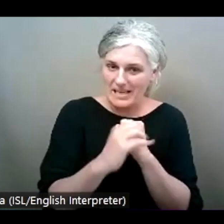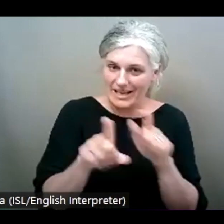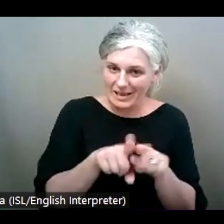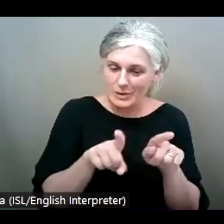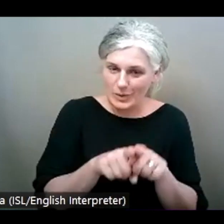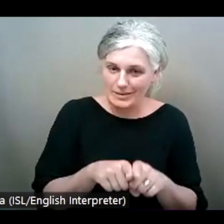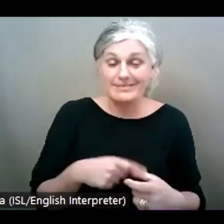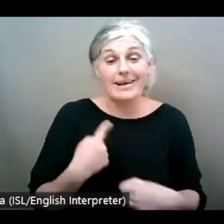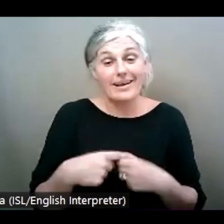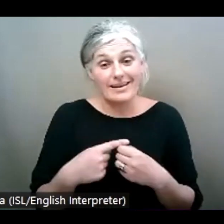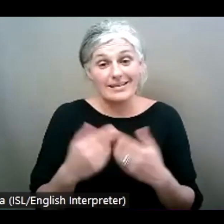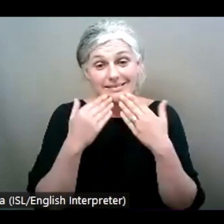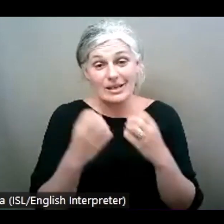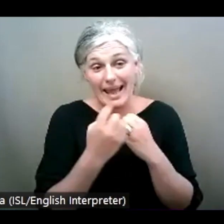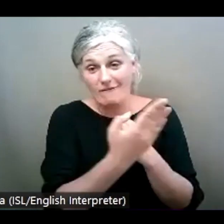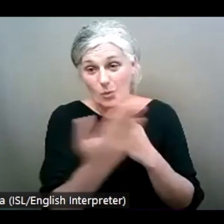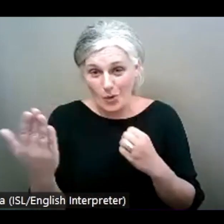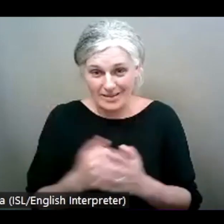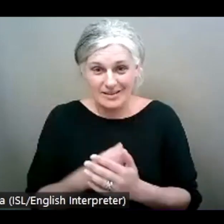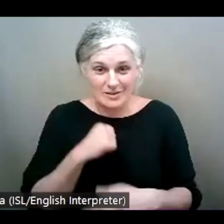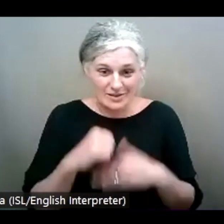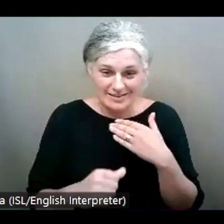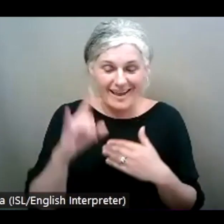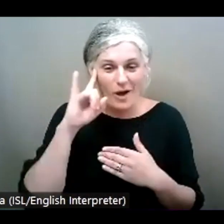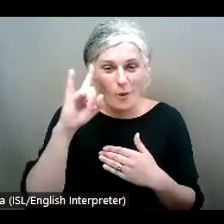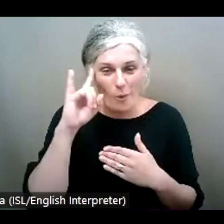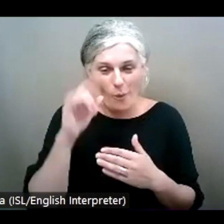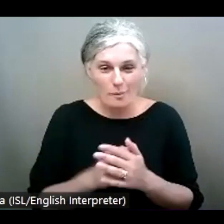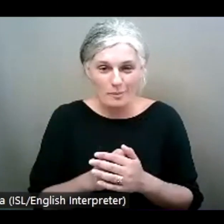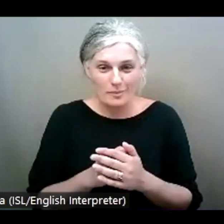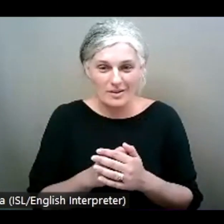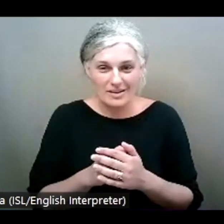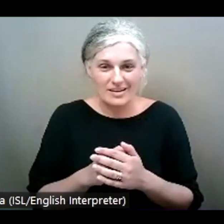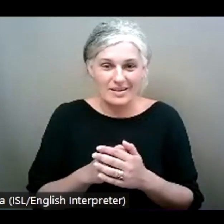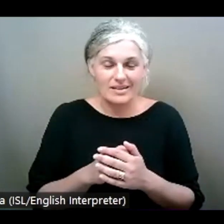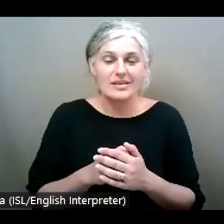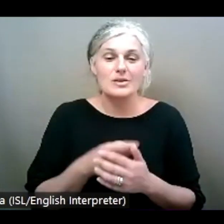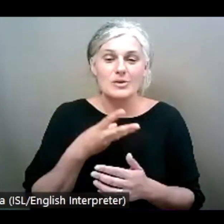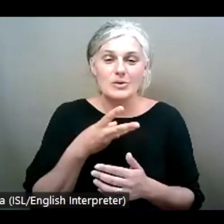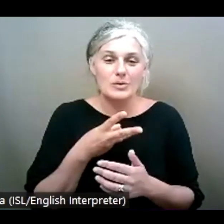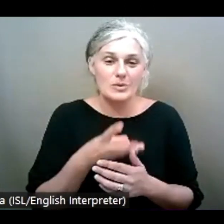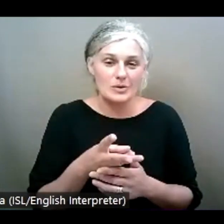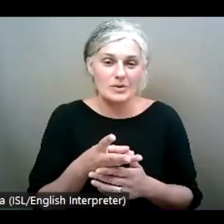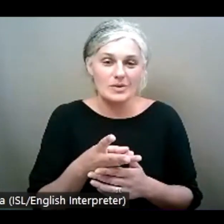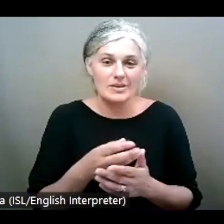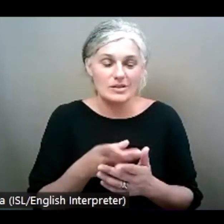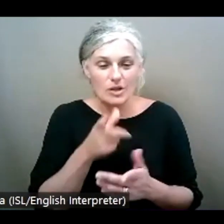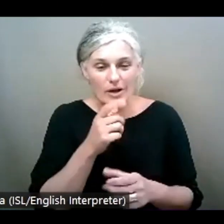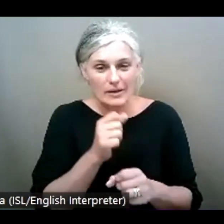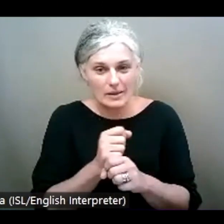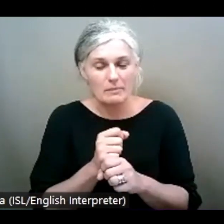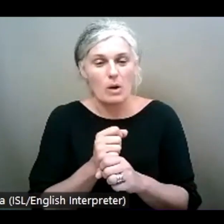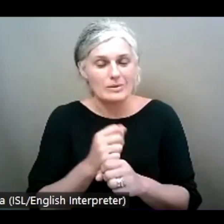again, I'd like to thank everybody today, and I hope you got a taste for the social model and an